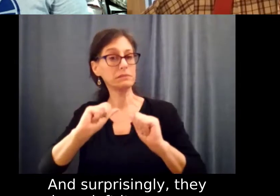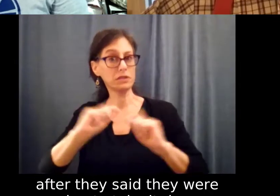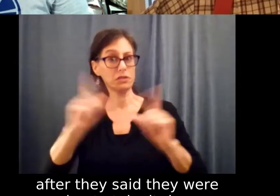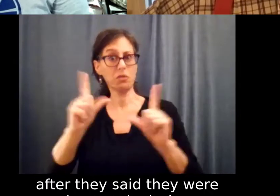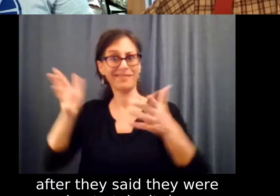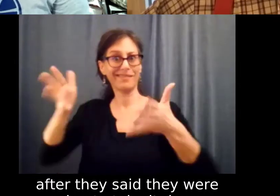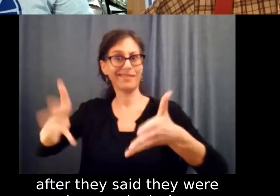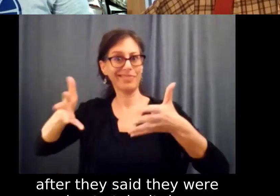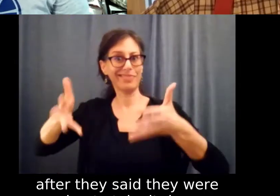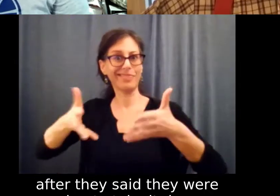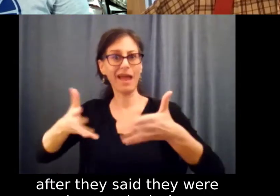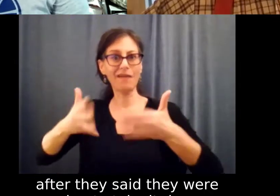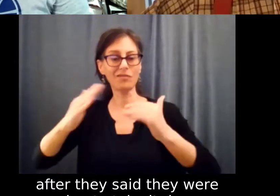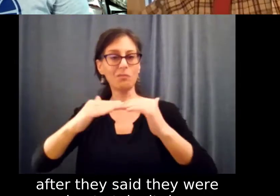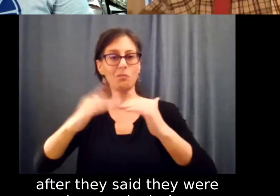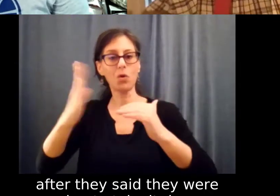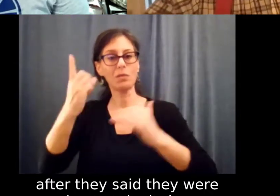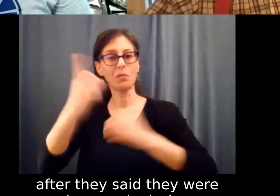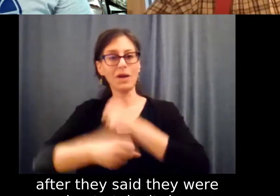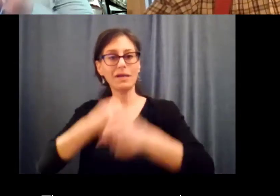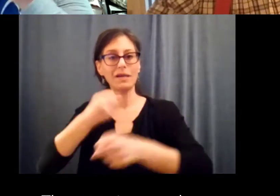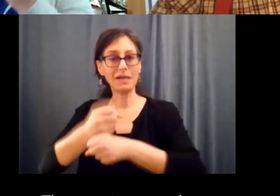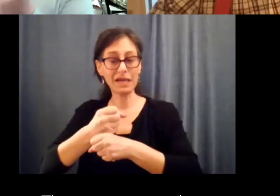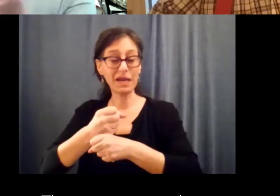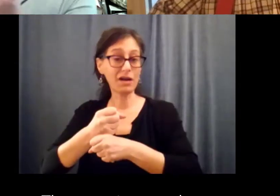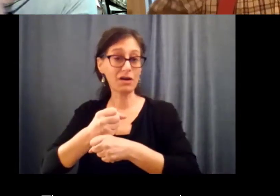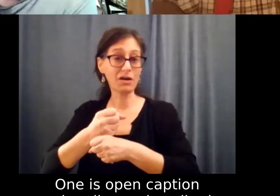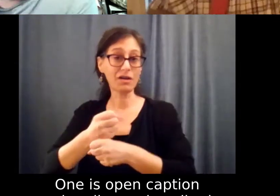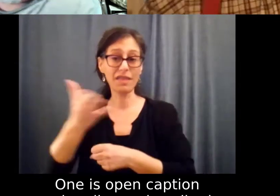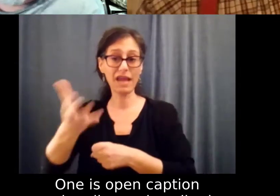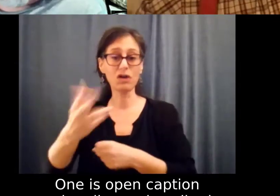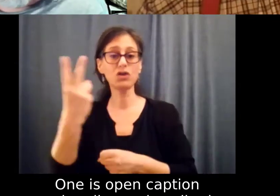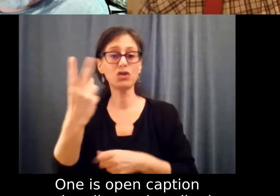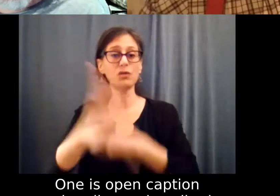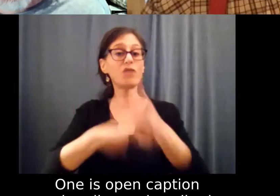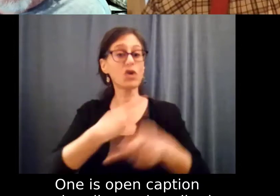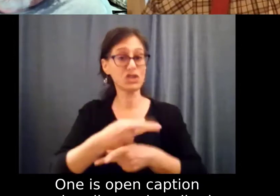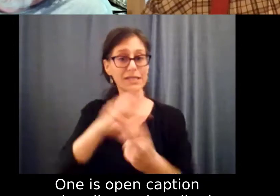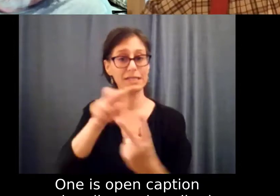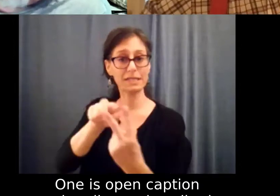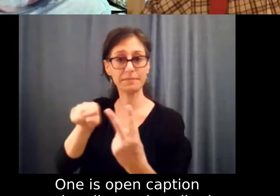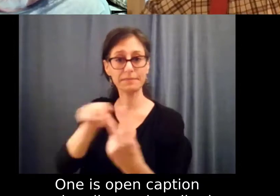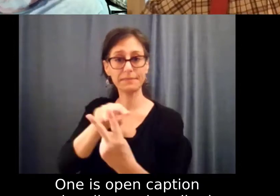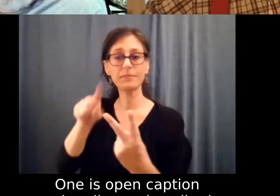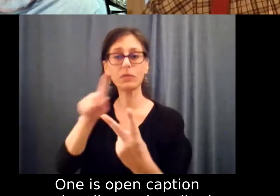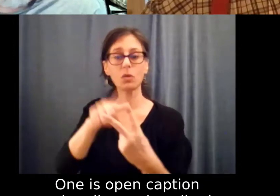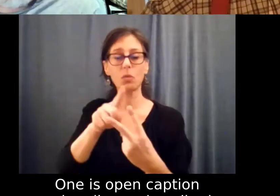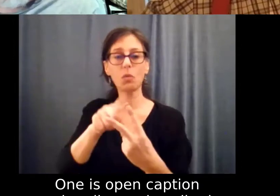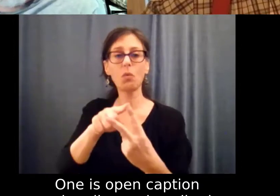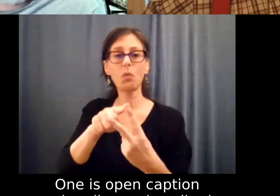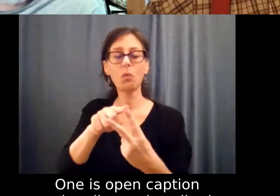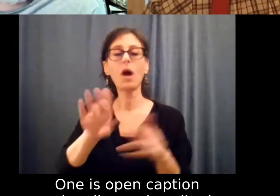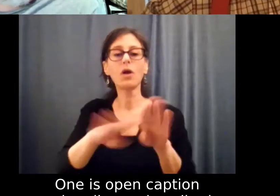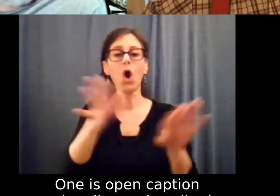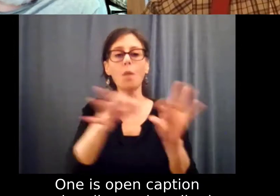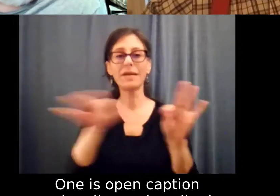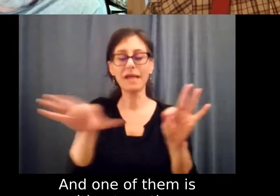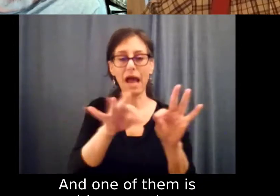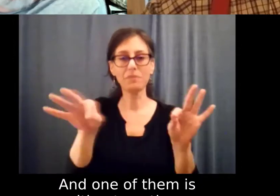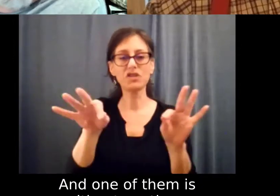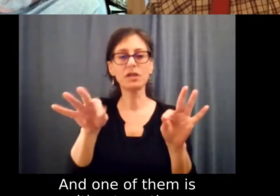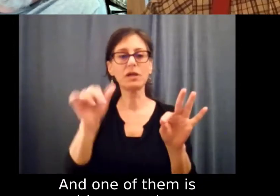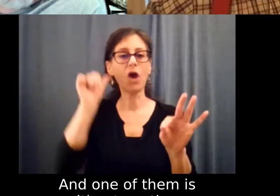up a year after they said they were going to take it down. Wow, that's amazing. And there's two versions. One of them is open captioned and audio